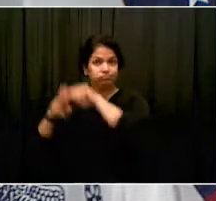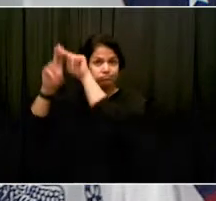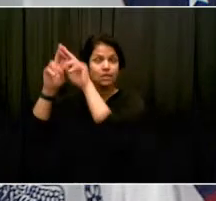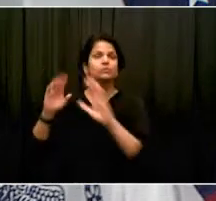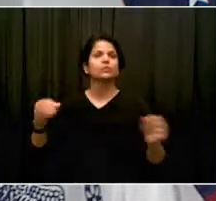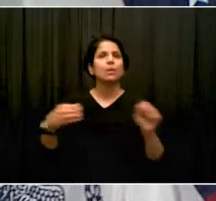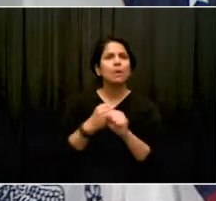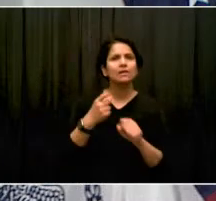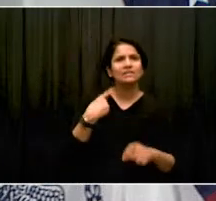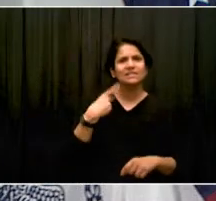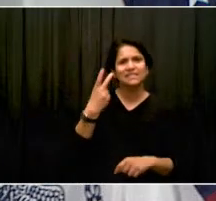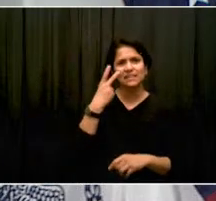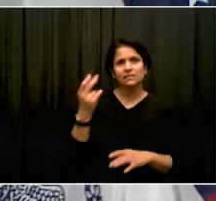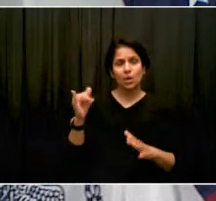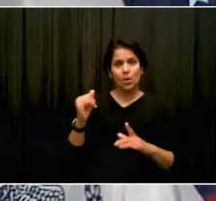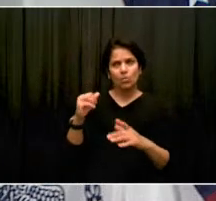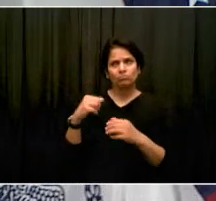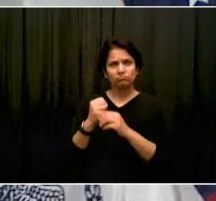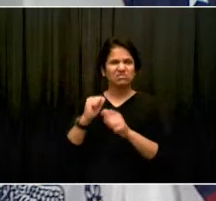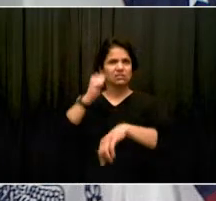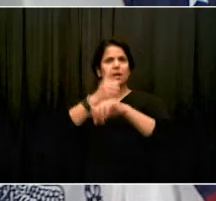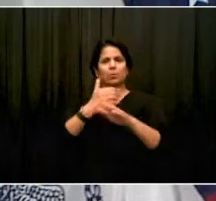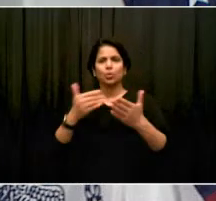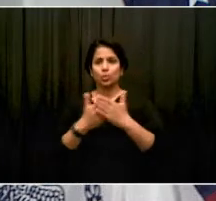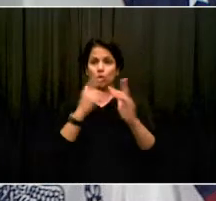Next, we have Shant from the Daily News.